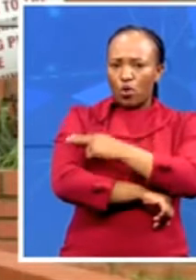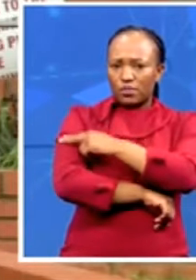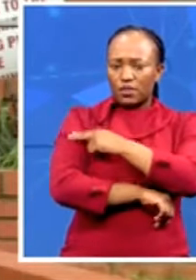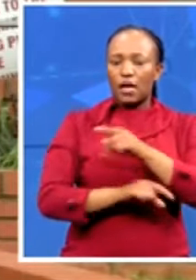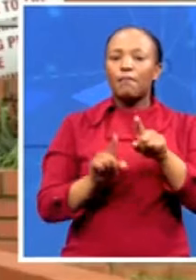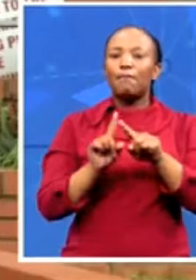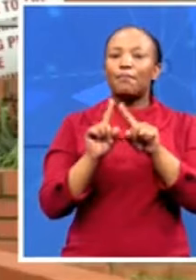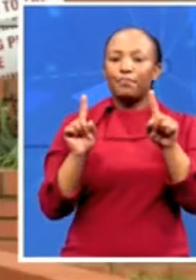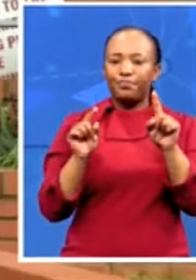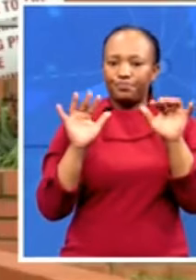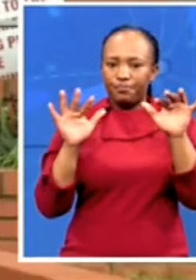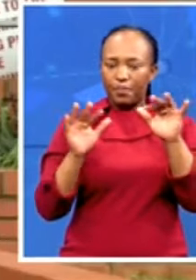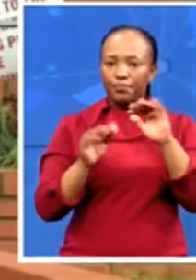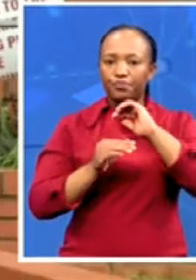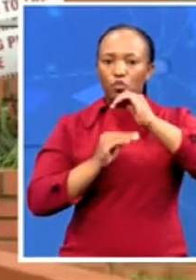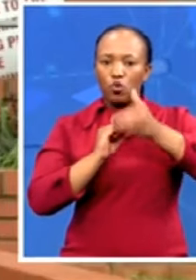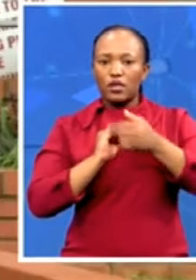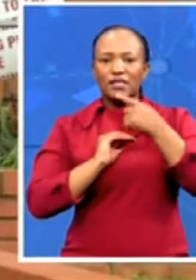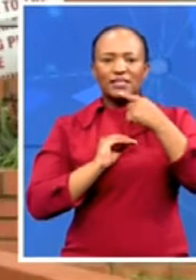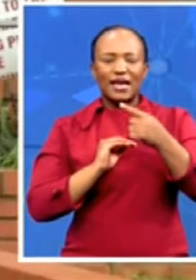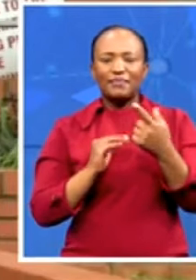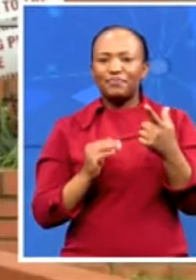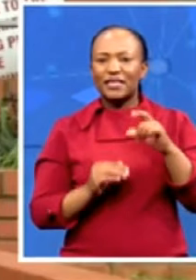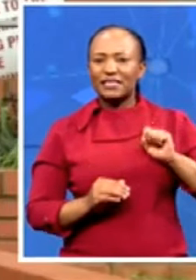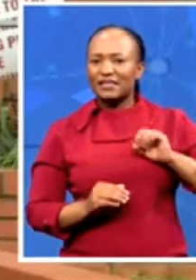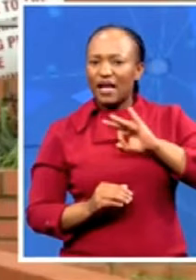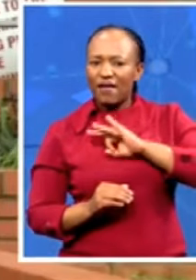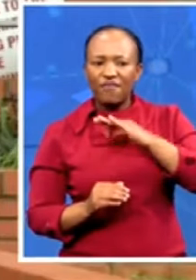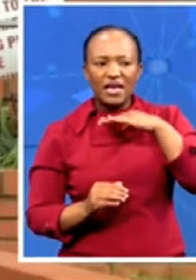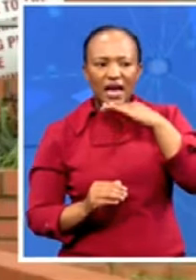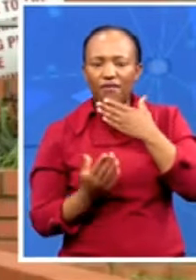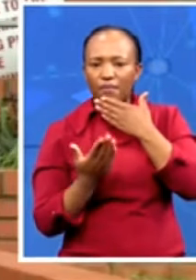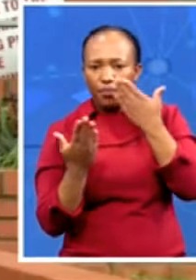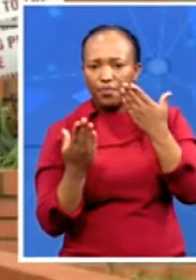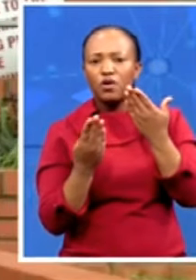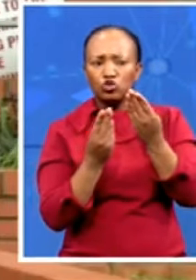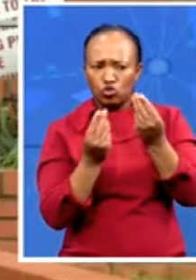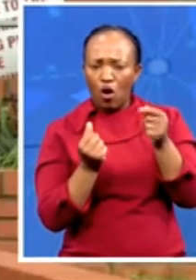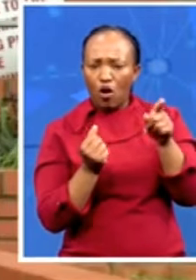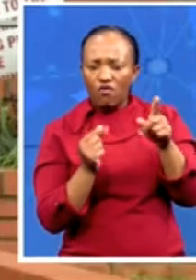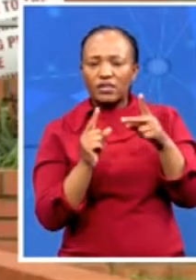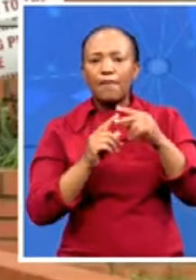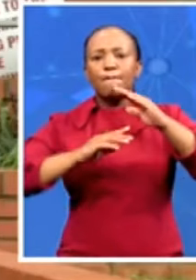of staff, that needs to be addressed. The issues of building, that needs to be addressed, and the issue of